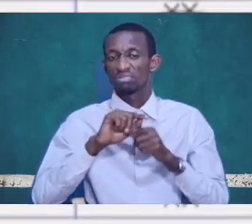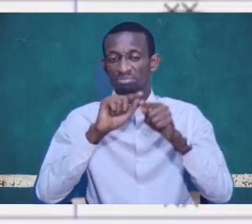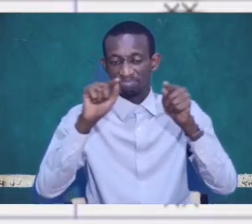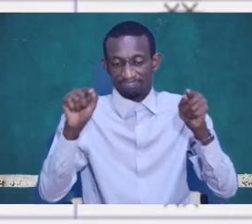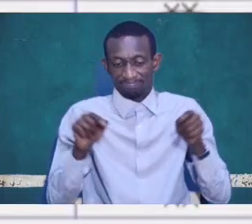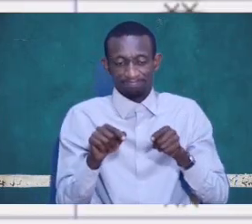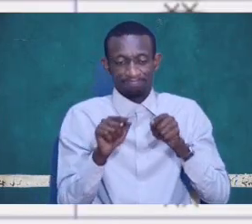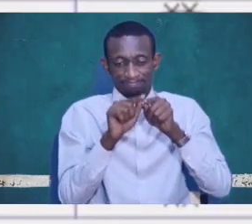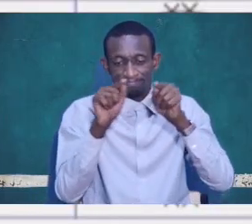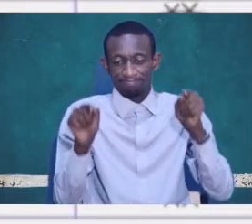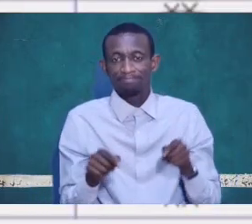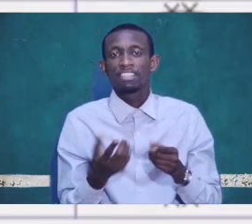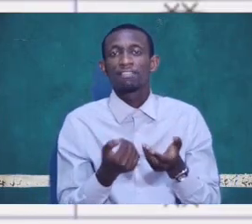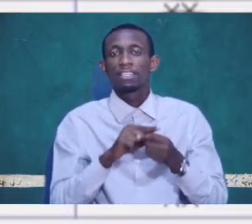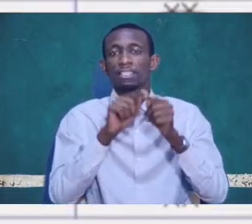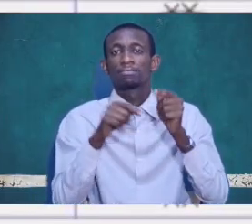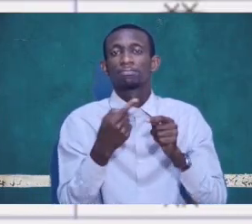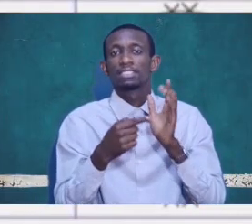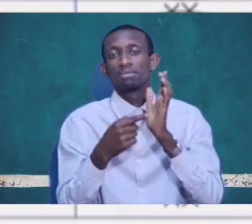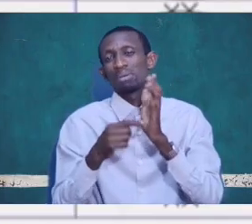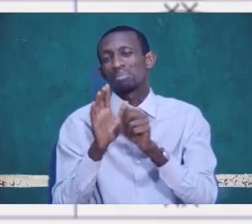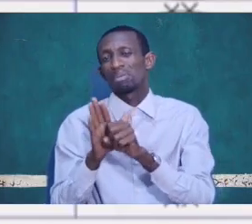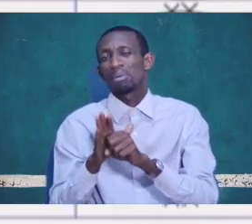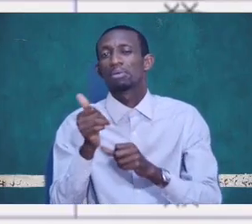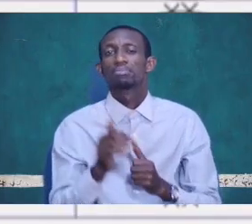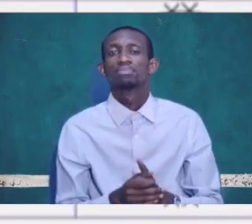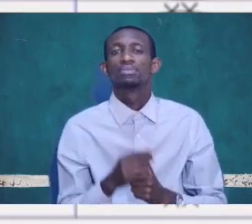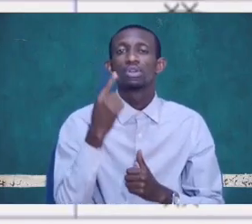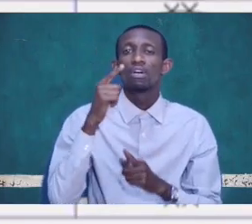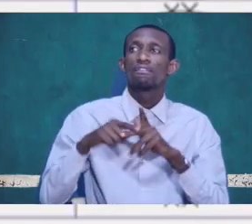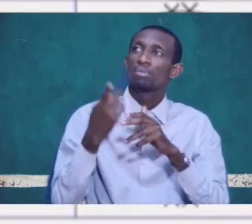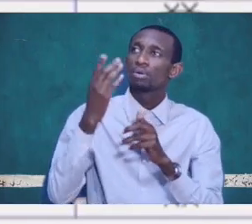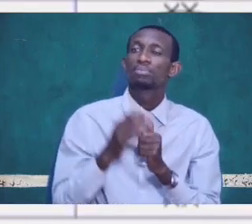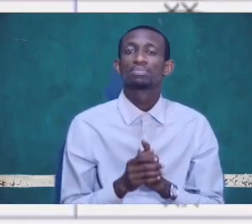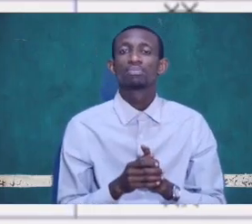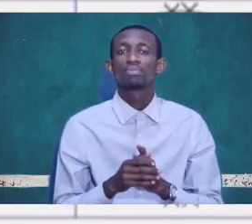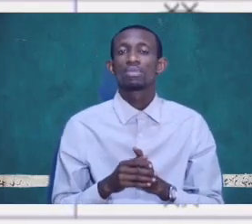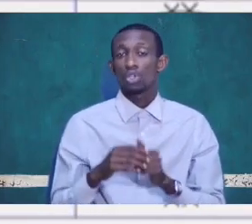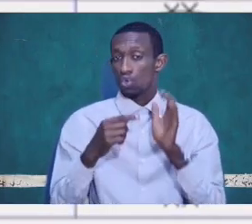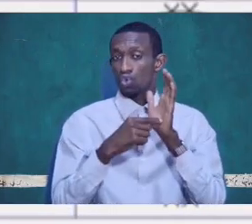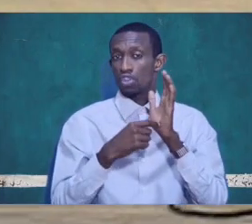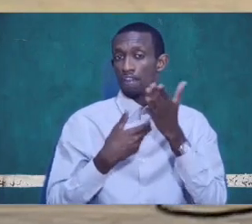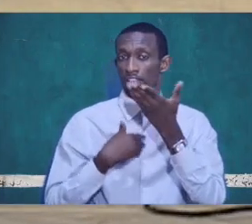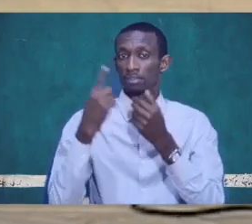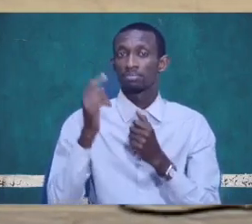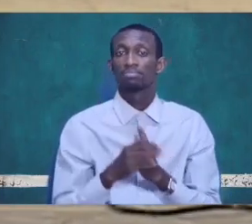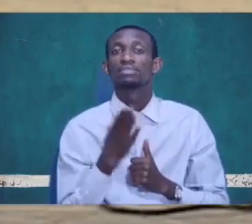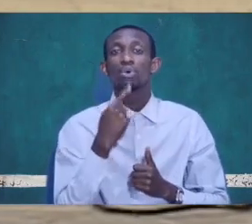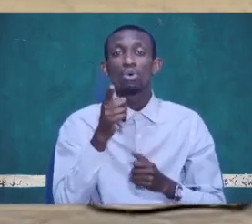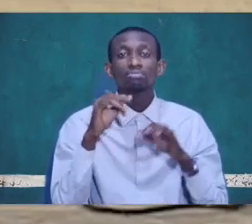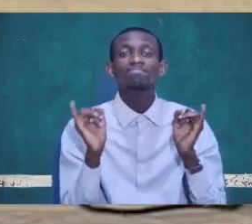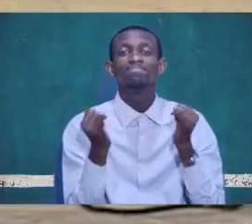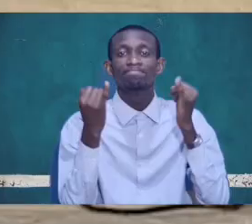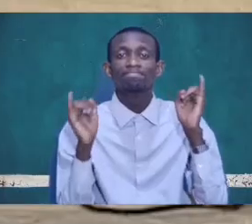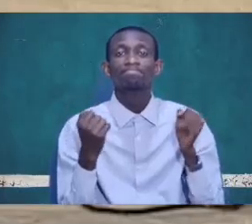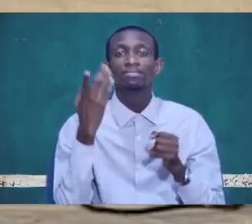And we have more examples. Now, from the examples we have here, I want you to try